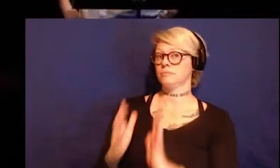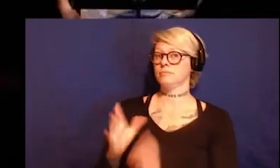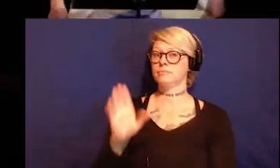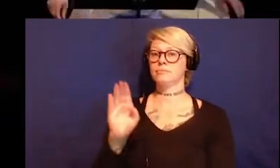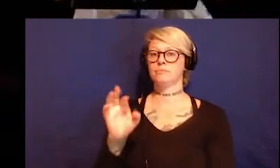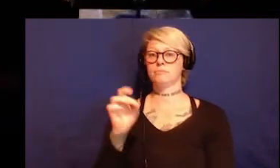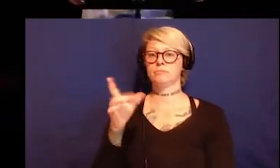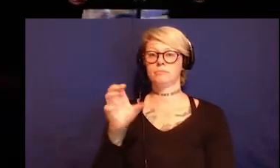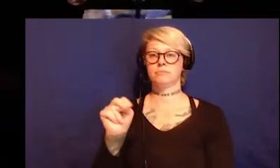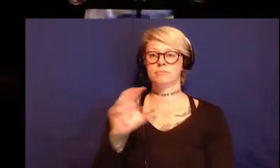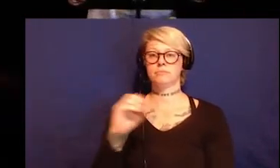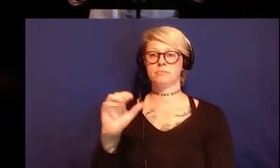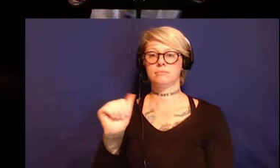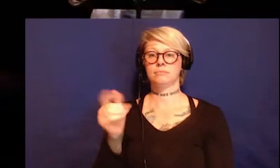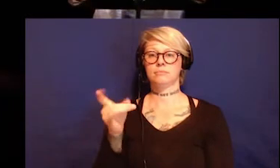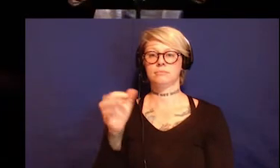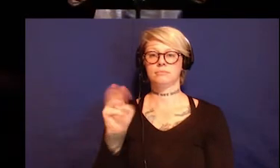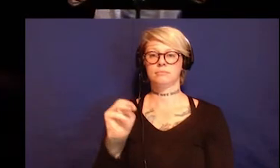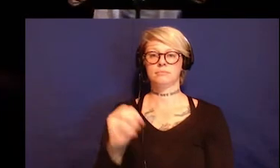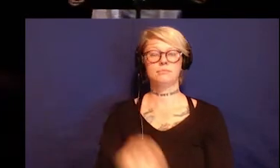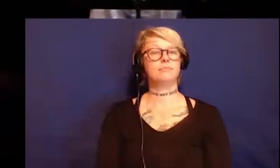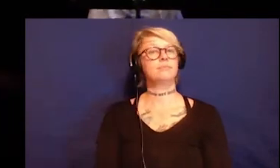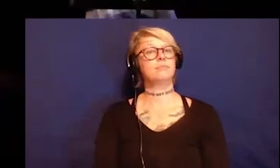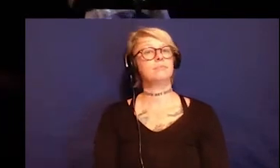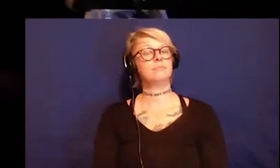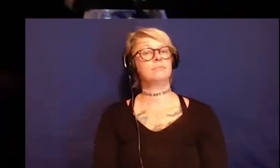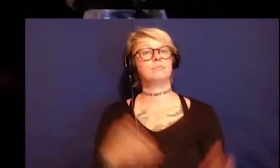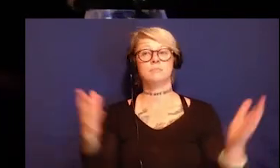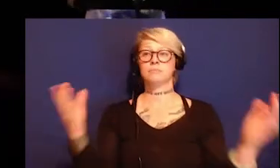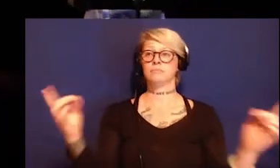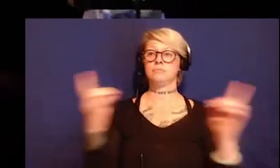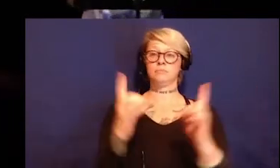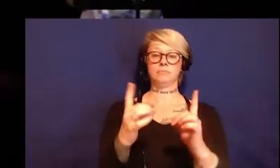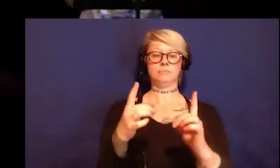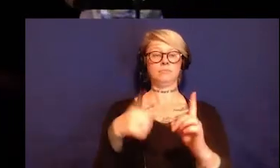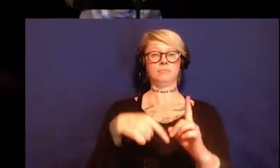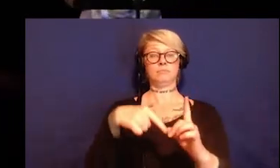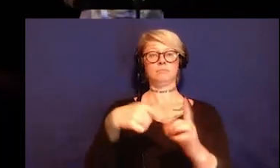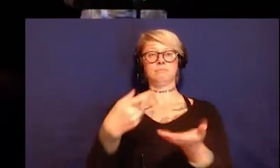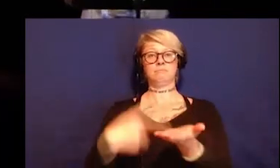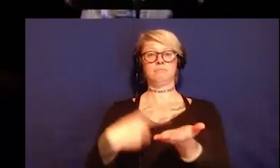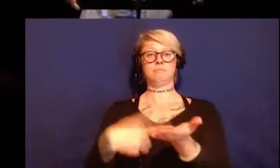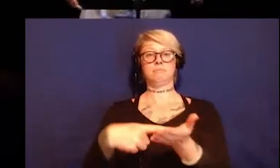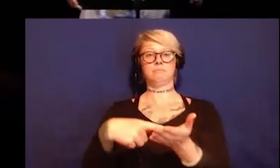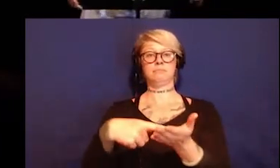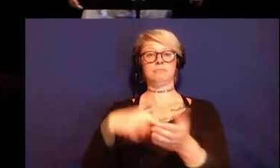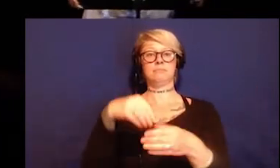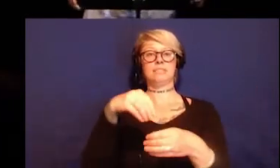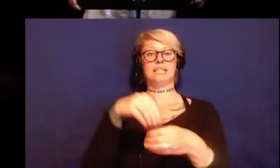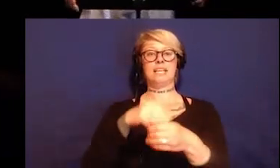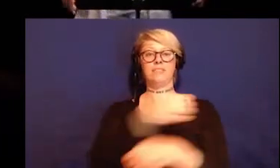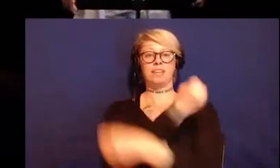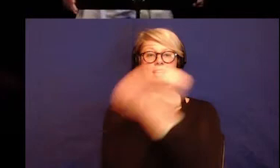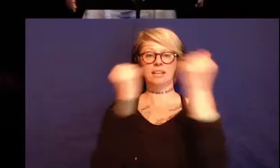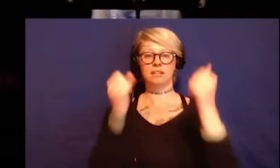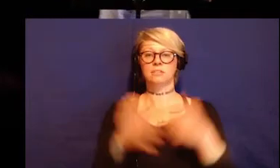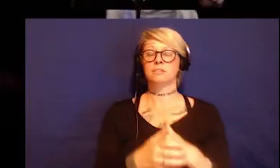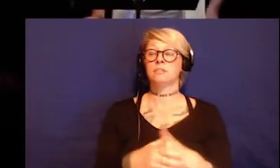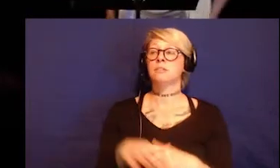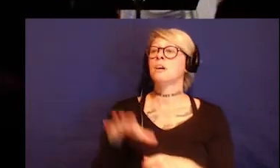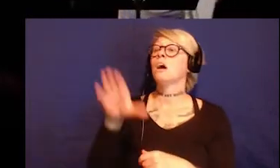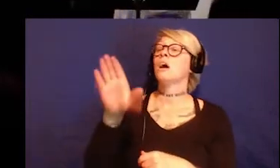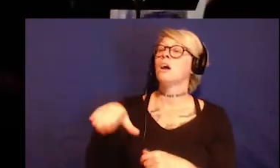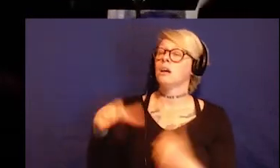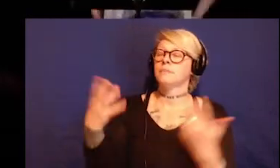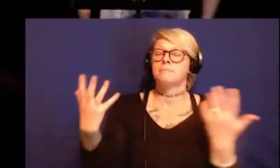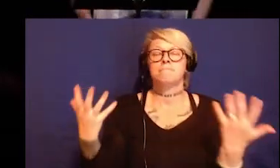Harry and William, mid-conversation in a room in Windsor Castle. Look, suffice it to say, things between